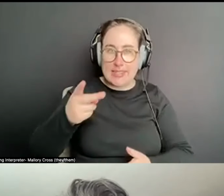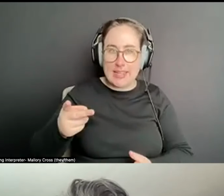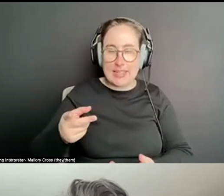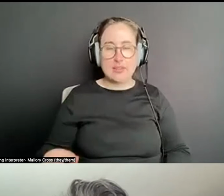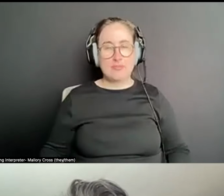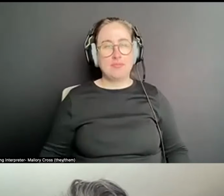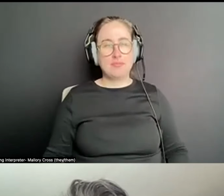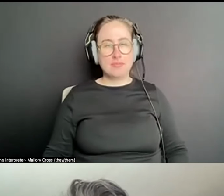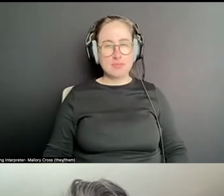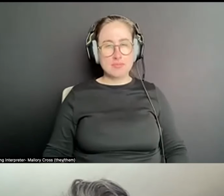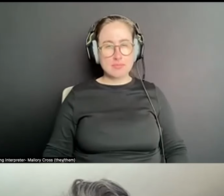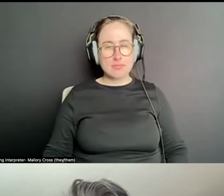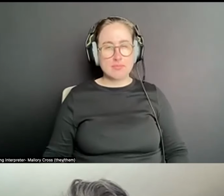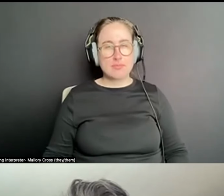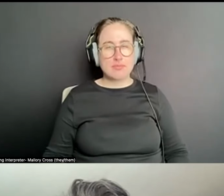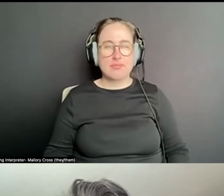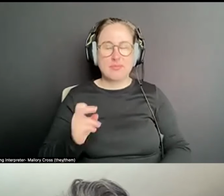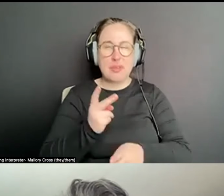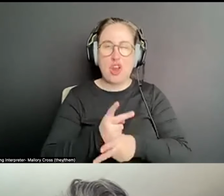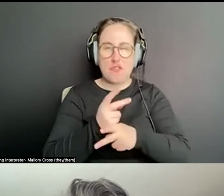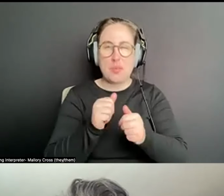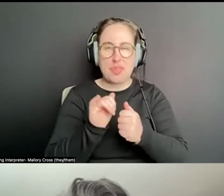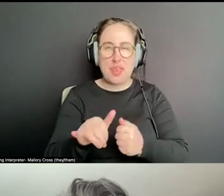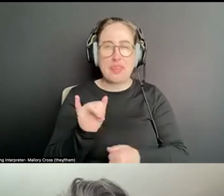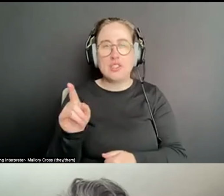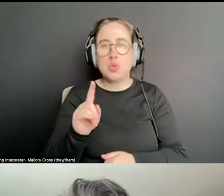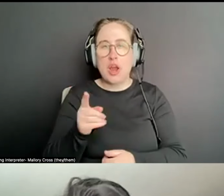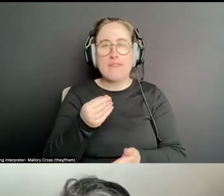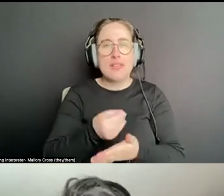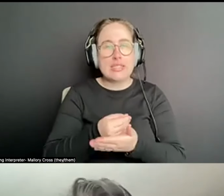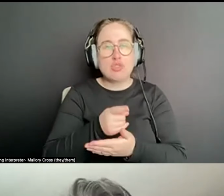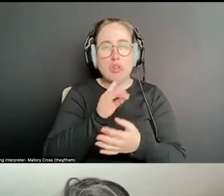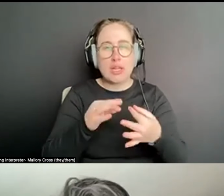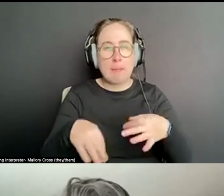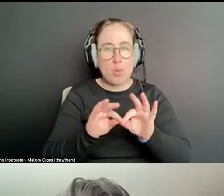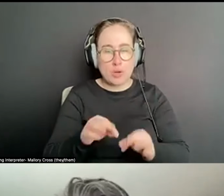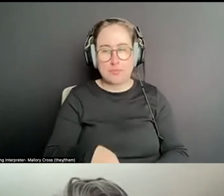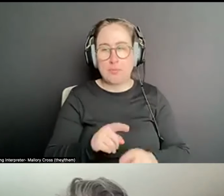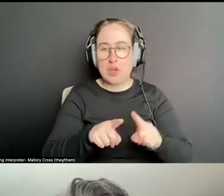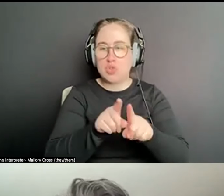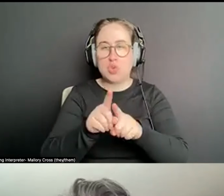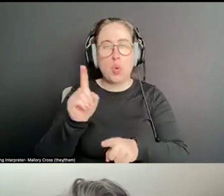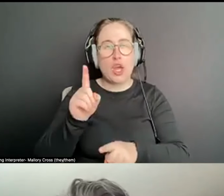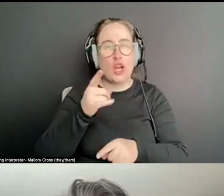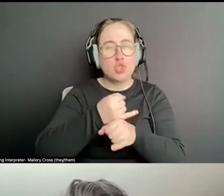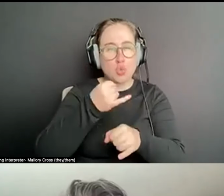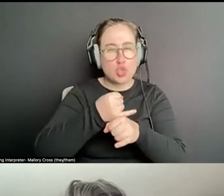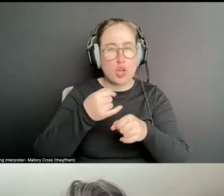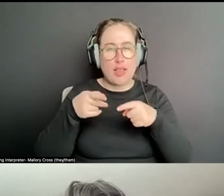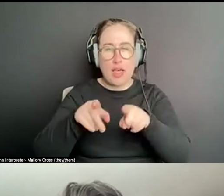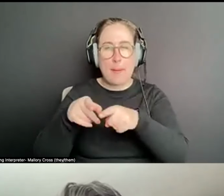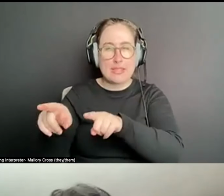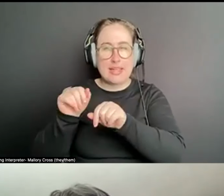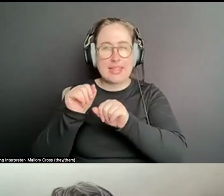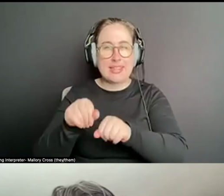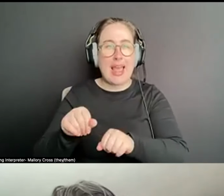And that's where you have to be really careful, because that's where funding is really important, but it's also where institutional alignments can